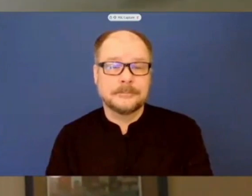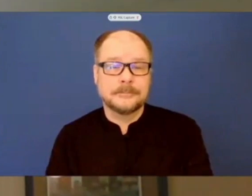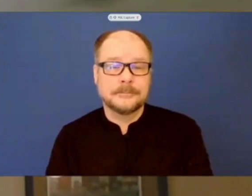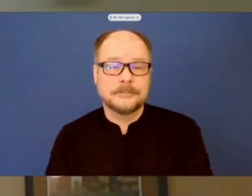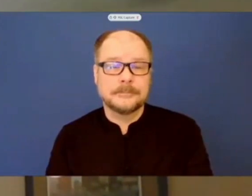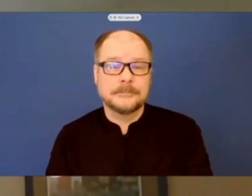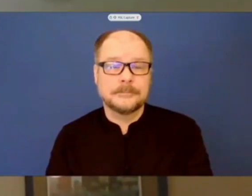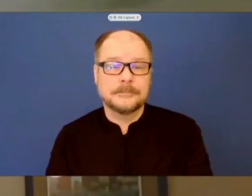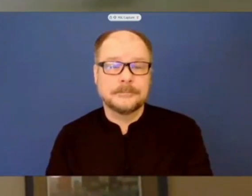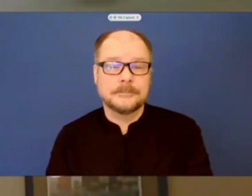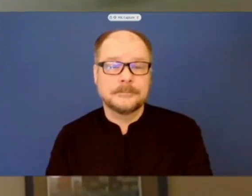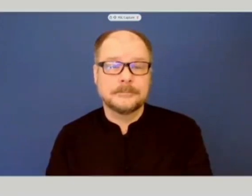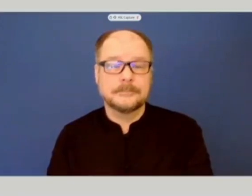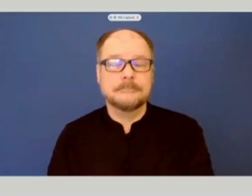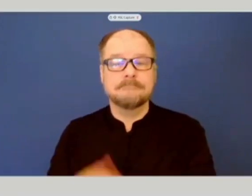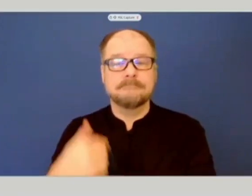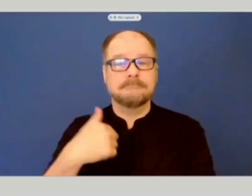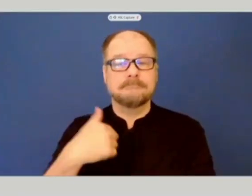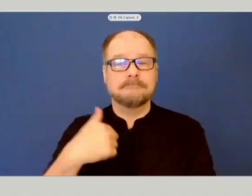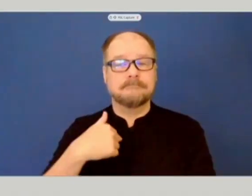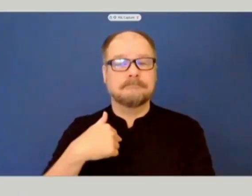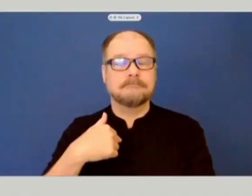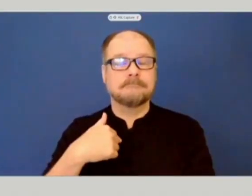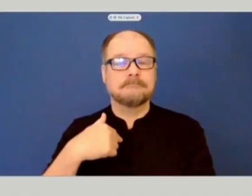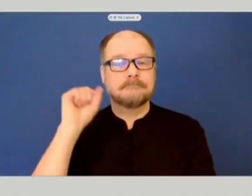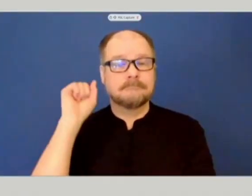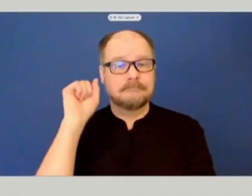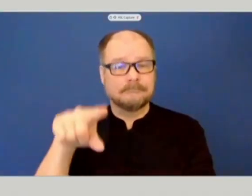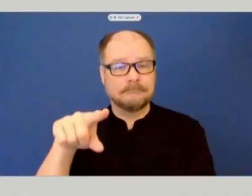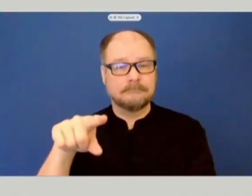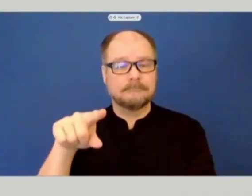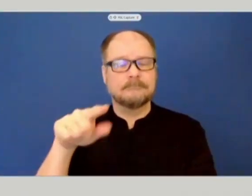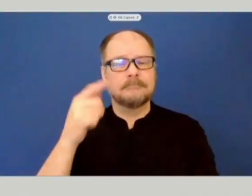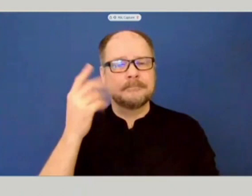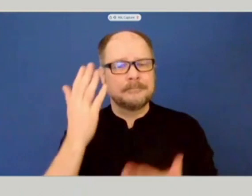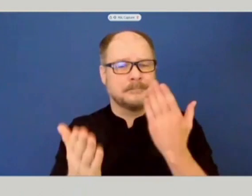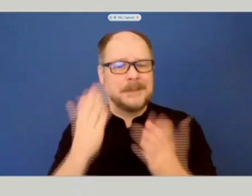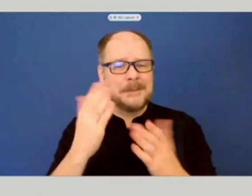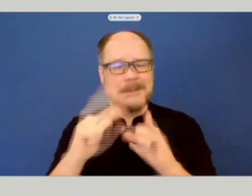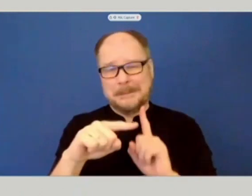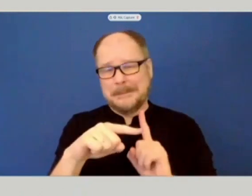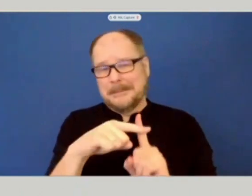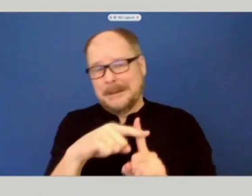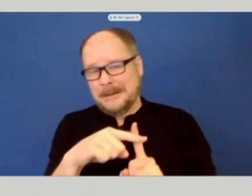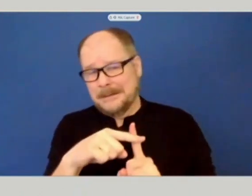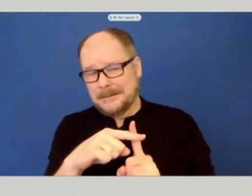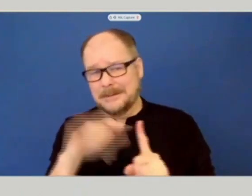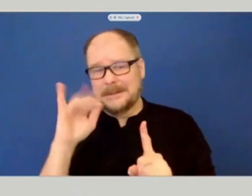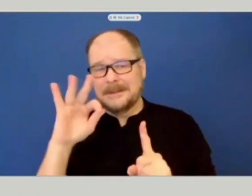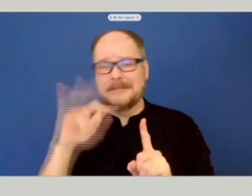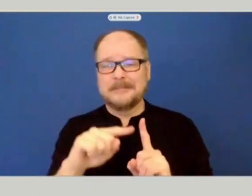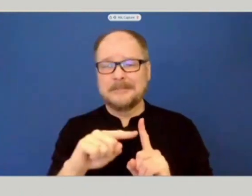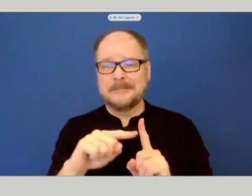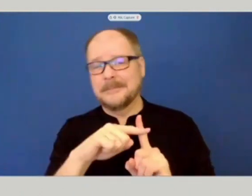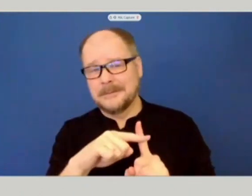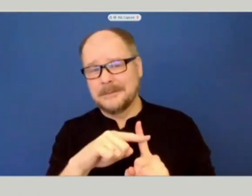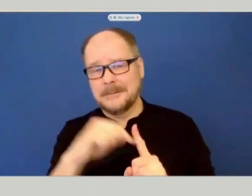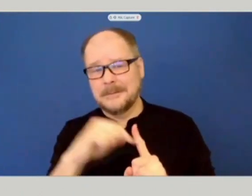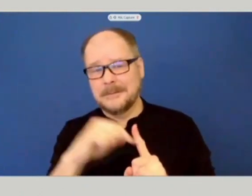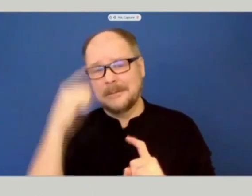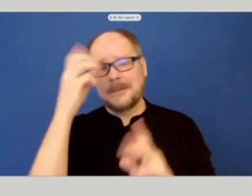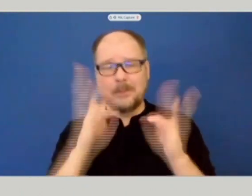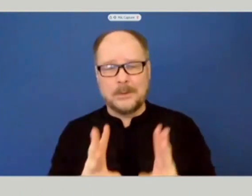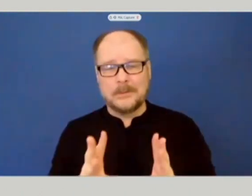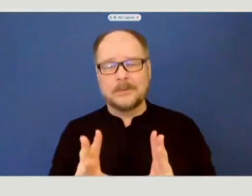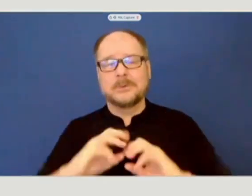Karen, I'm curious, in maybe a silver lining, if there is one, that this weather, because it's going to be so cold, and the